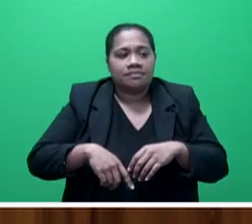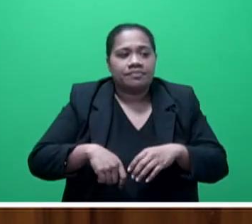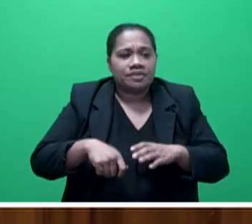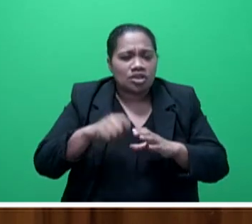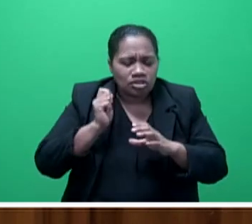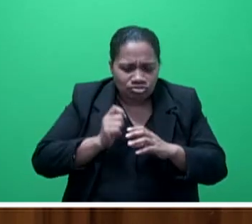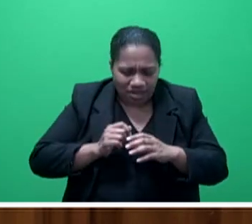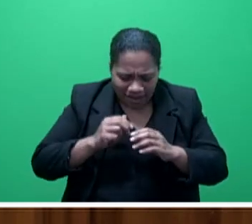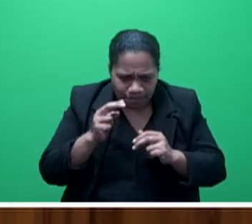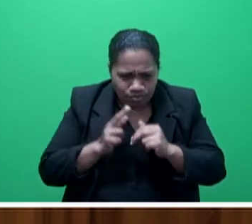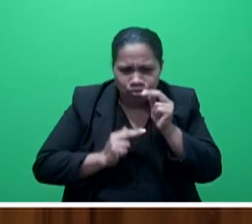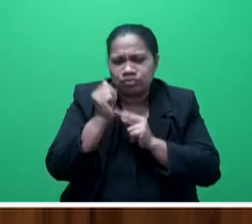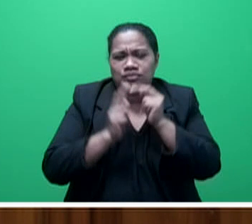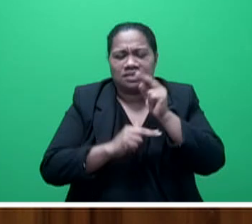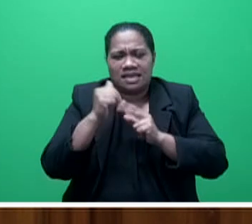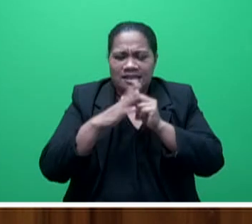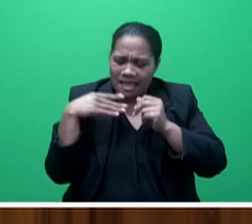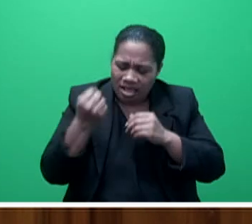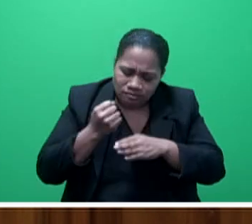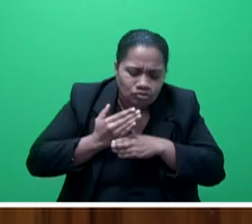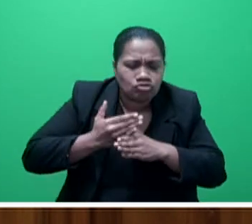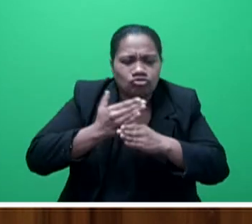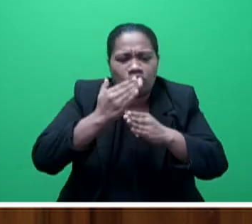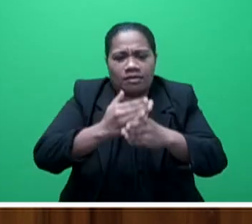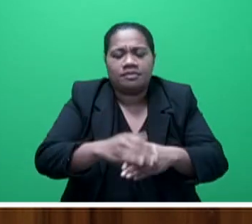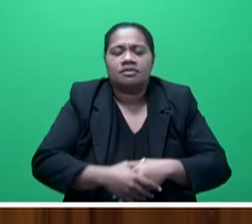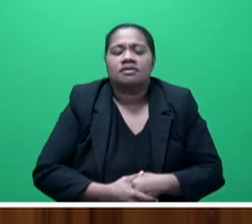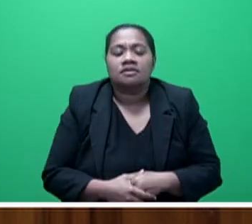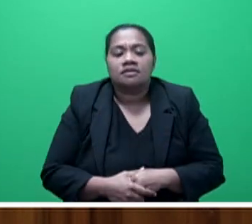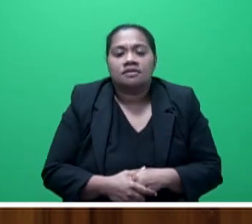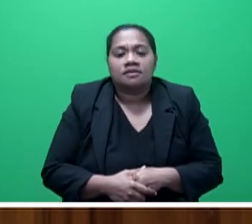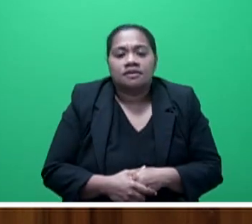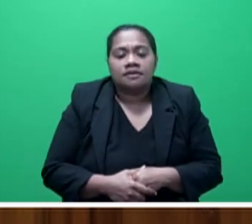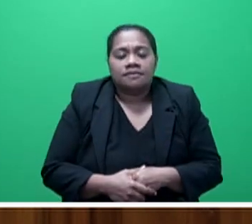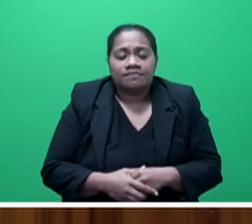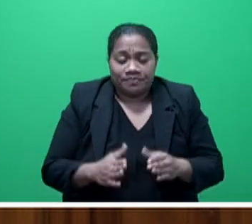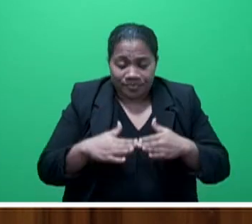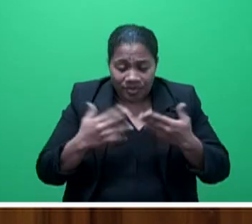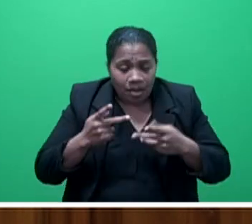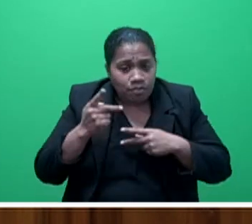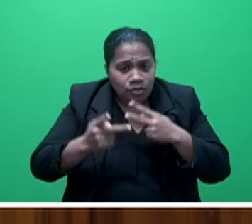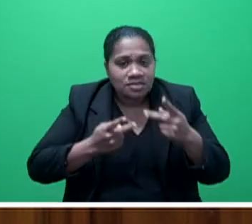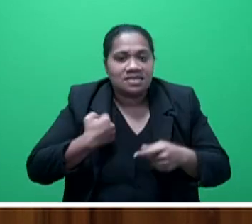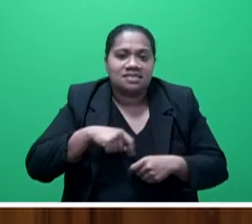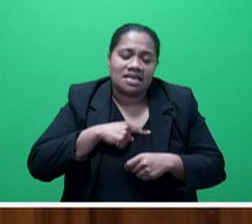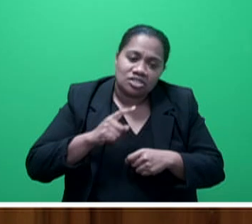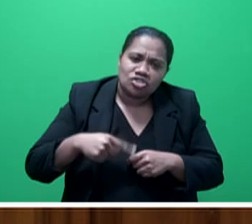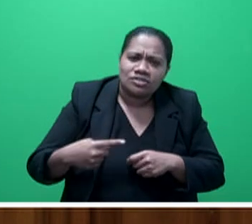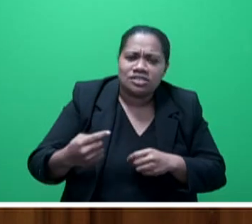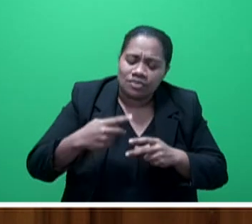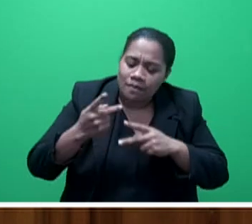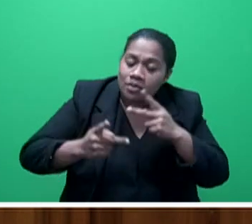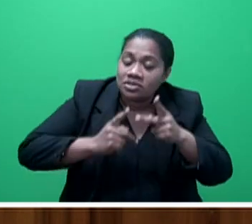consumption, and stimulates our internal economy. In this process, we are continuing our emphasis on agriculture,